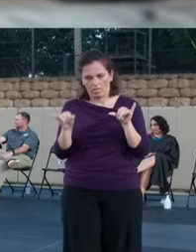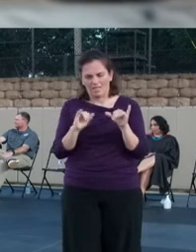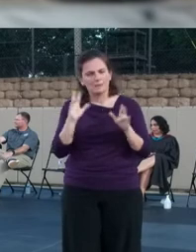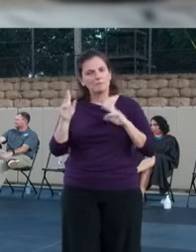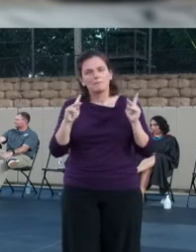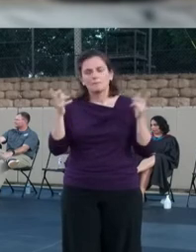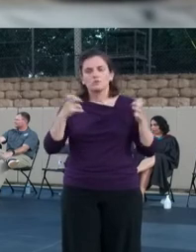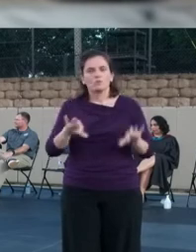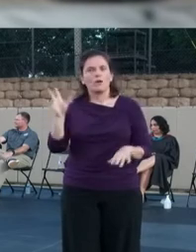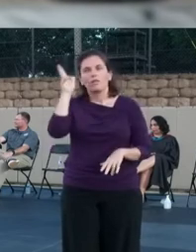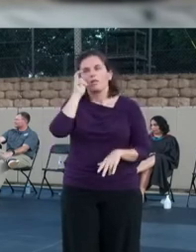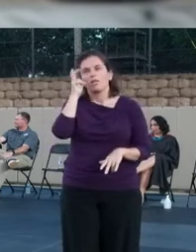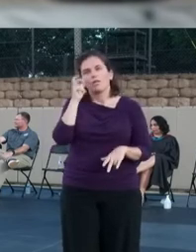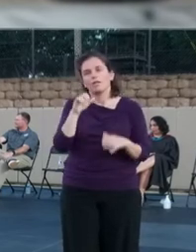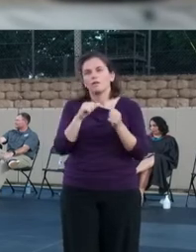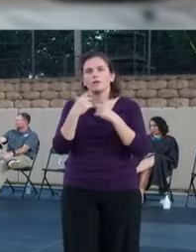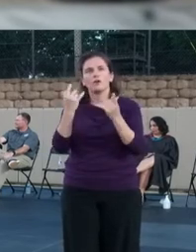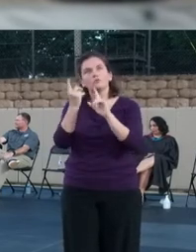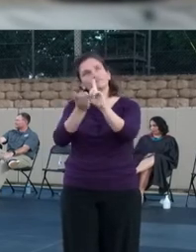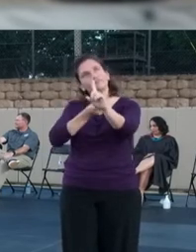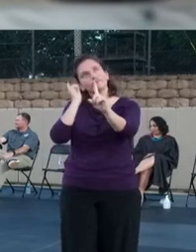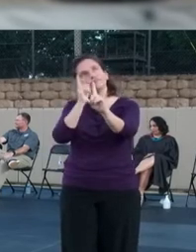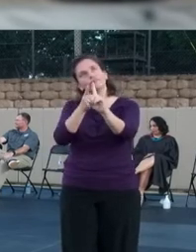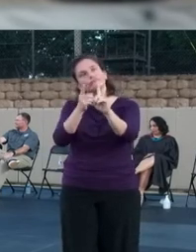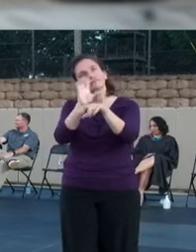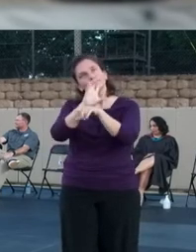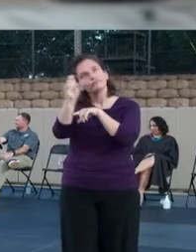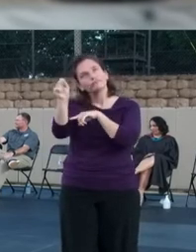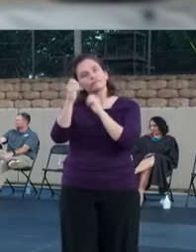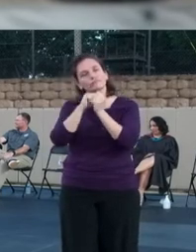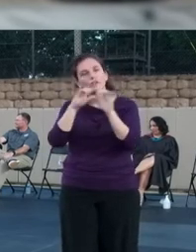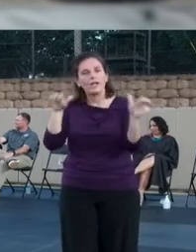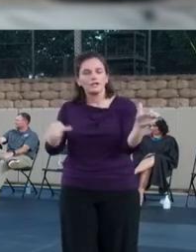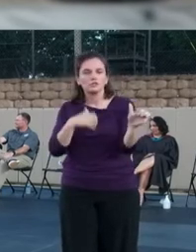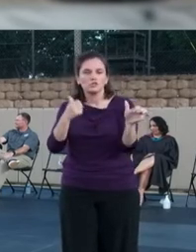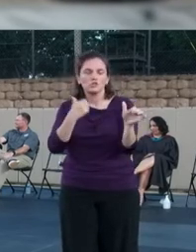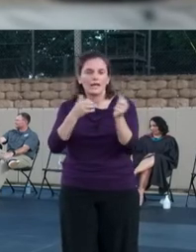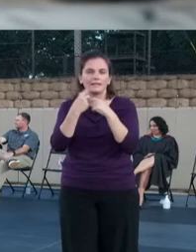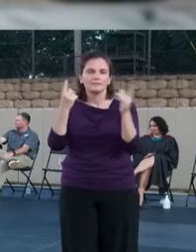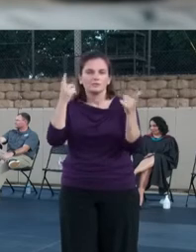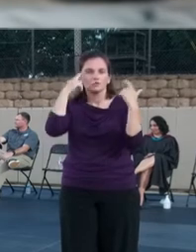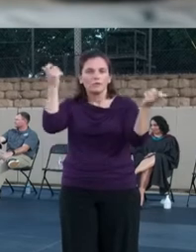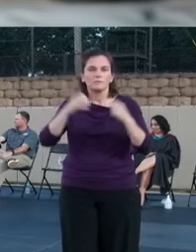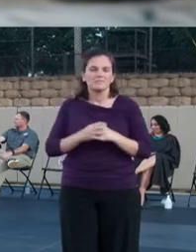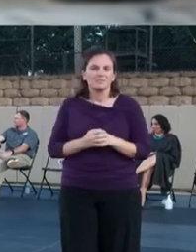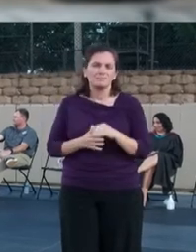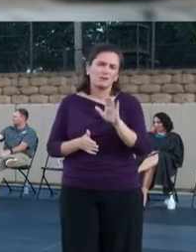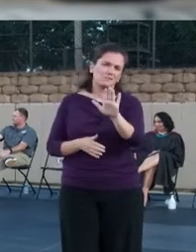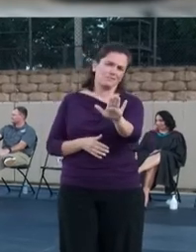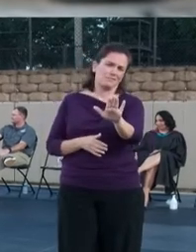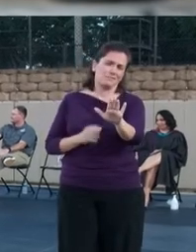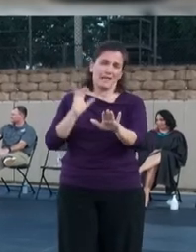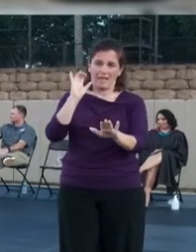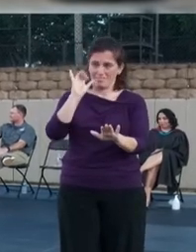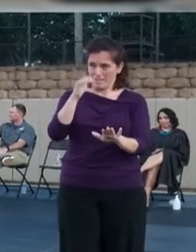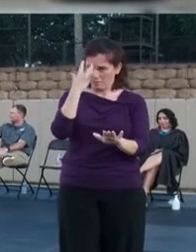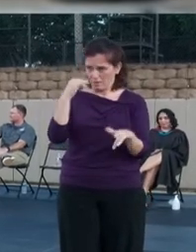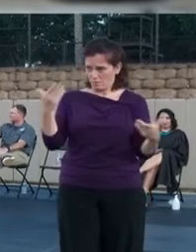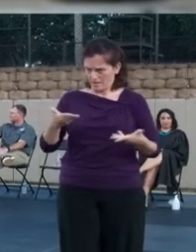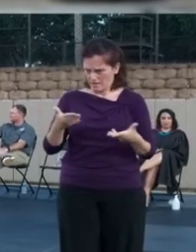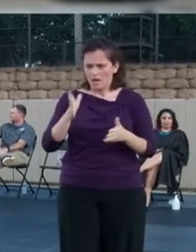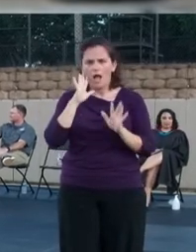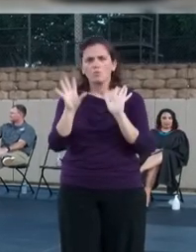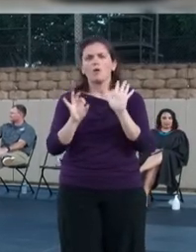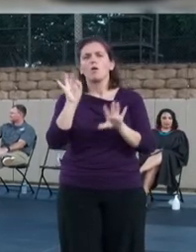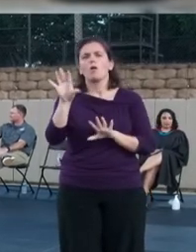and on about shooting for the stars and chasing rainbows. Don't worry, though. If that's what you're here for, I'll throw a